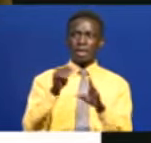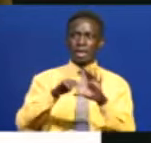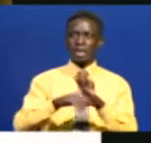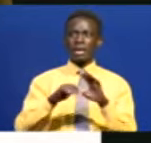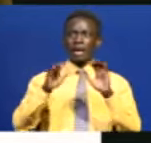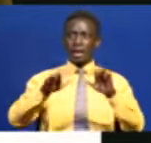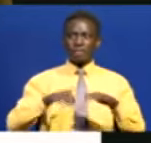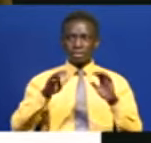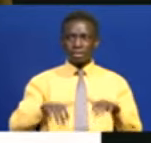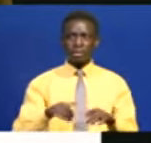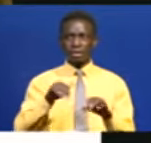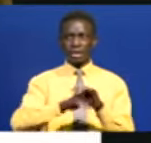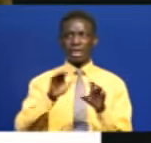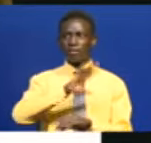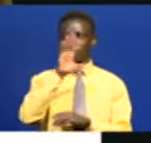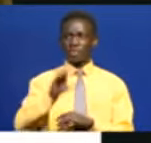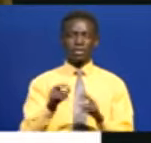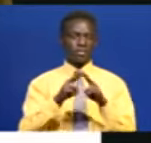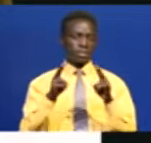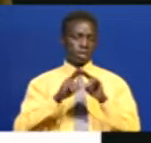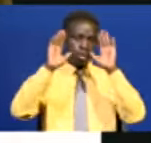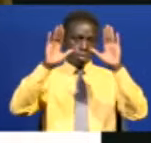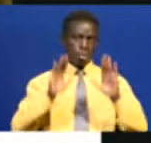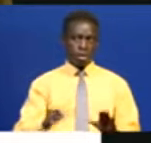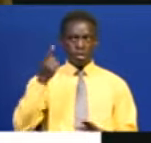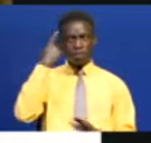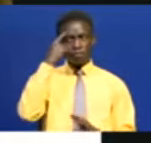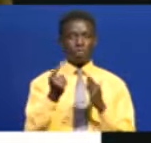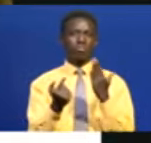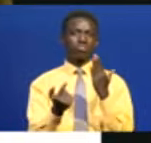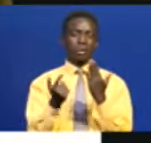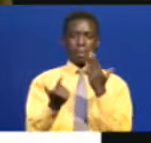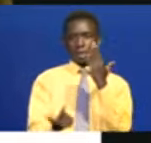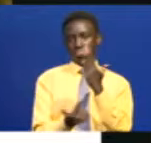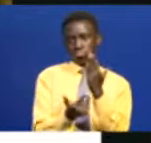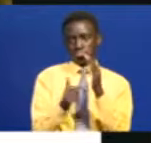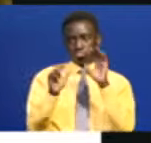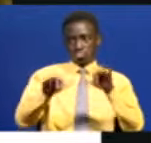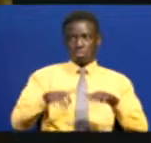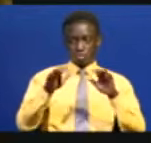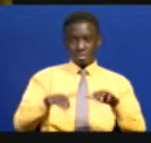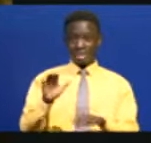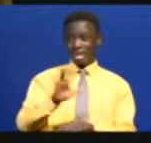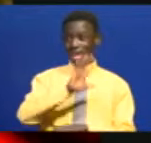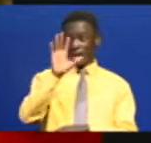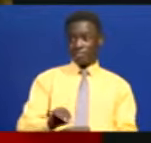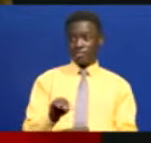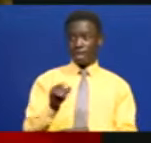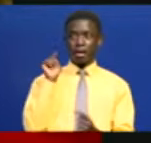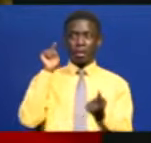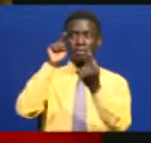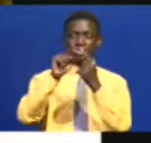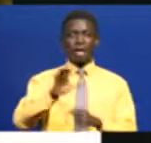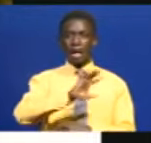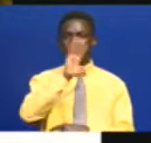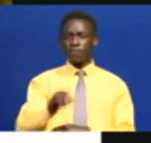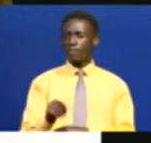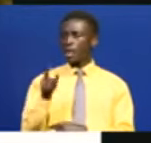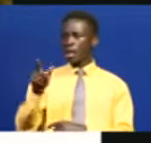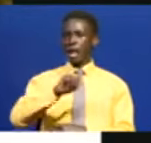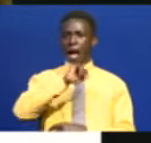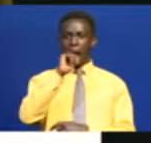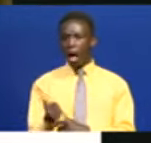agriculture in Africa is very important for modern agriculture. And Africa is, I think Africa is a new alternative for the